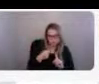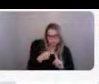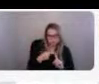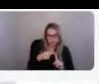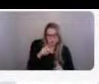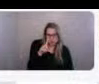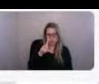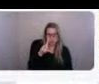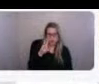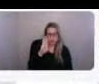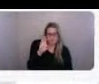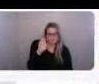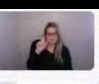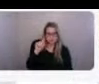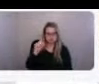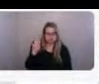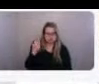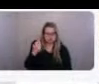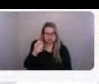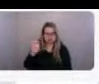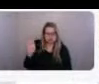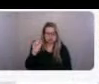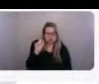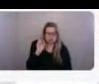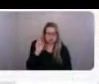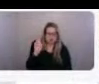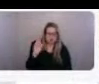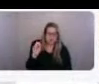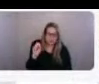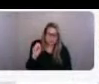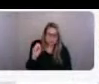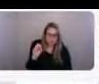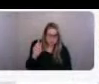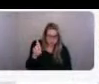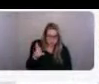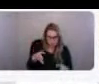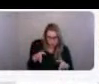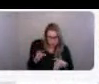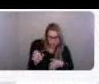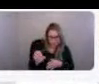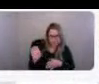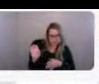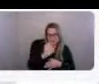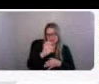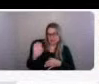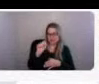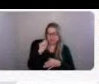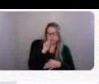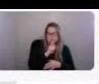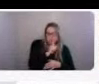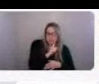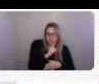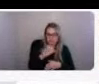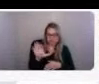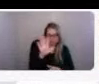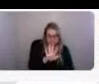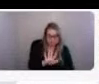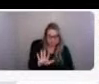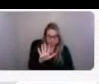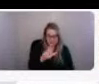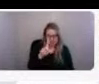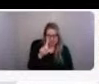tree ranch road that east boundary jogs over to hayden road which is east of scottsdale road the area in